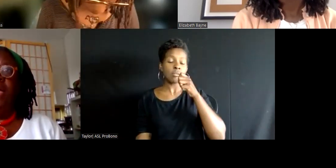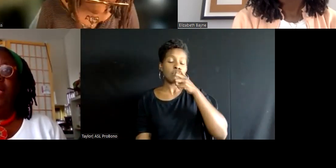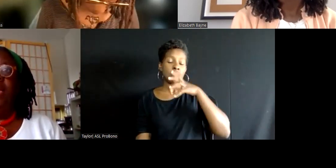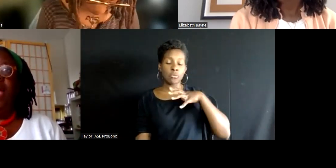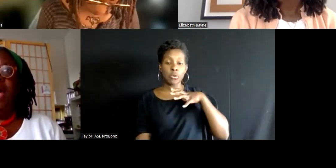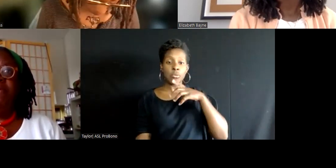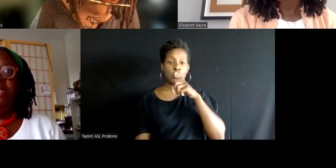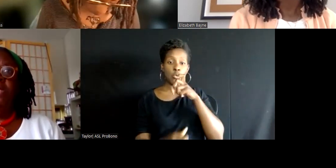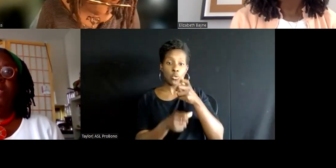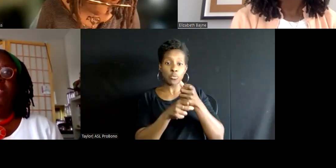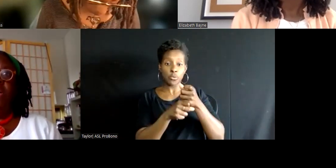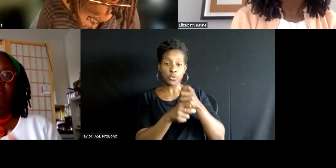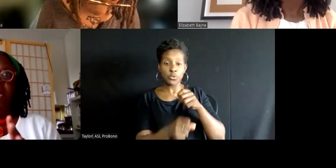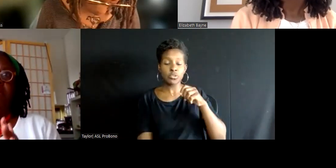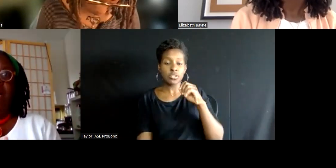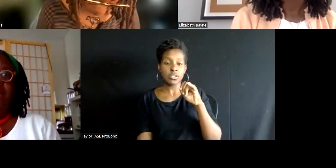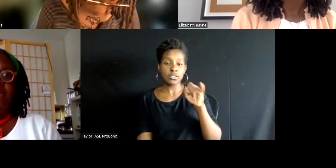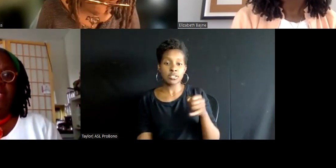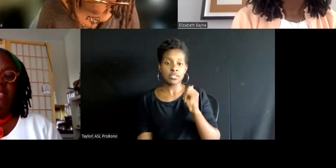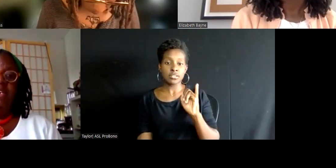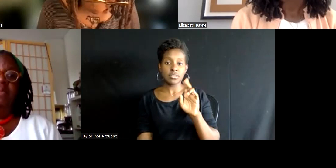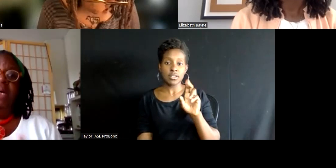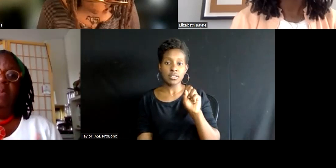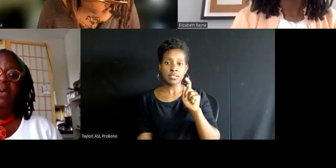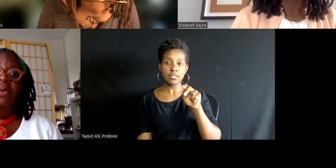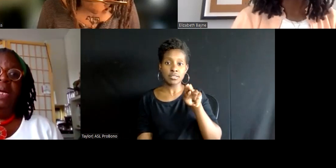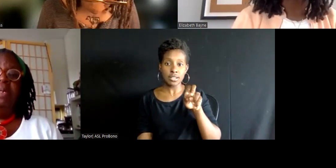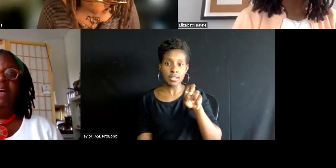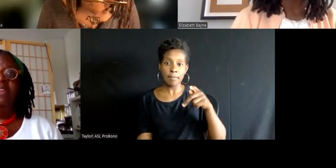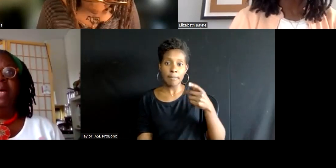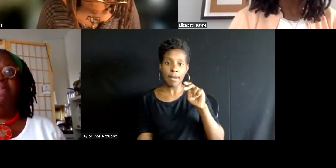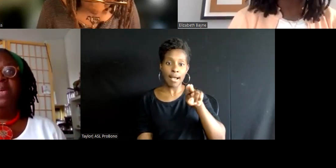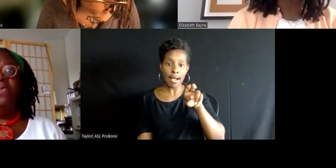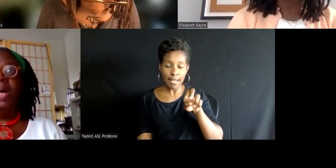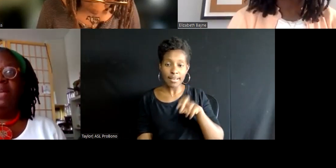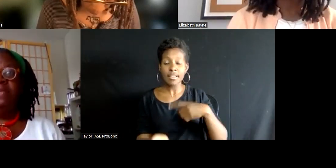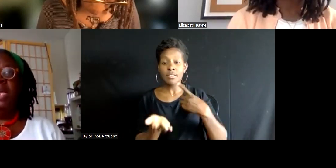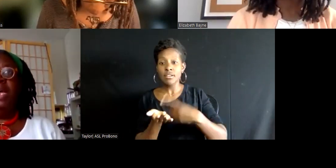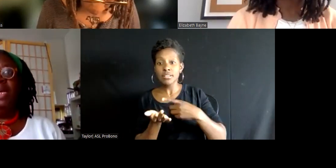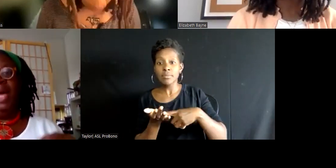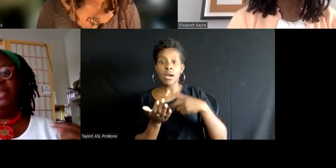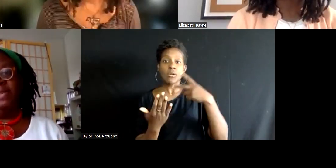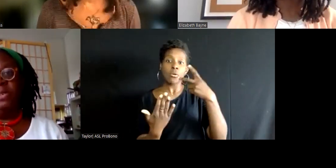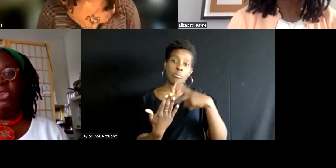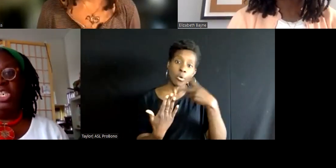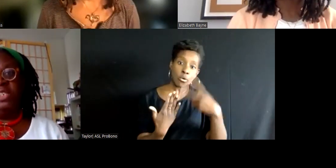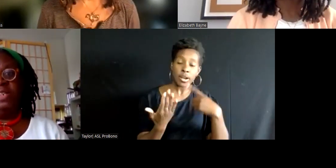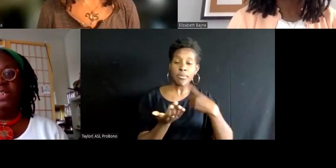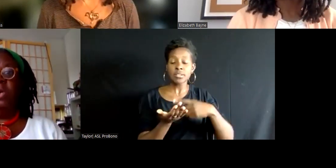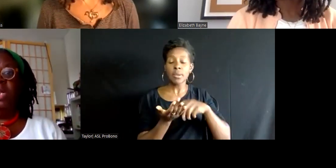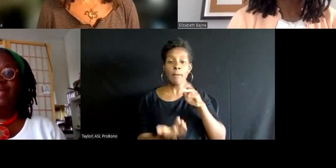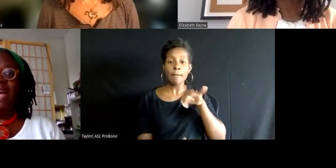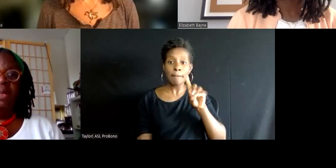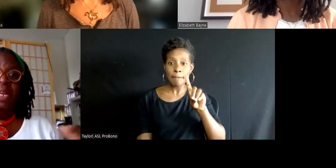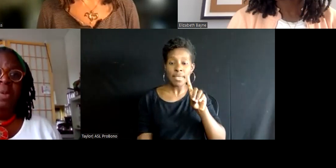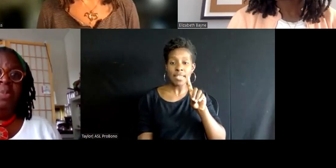And it absolutely talks about policy. It talks about program. It talks about midwives. It has solutions